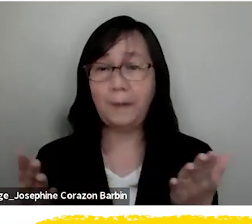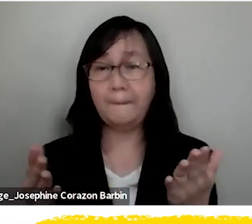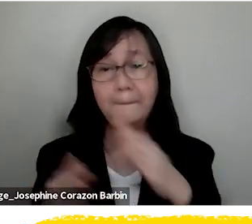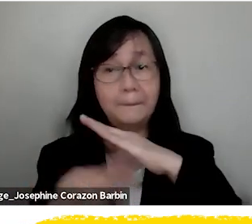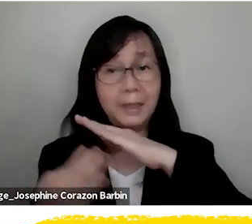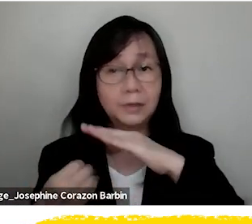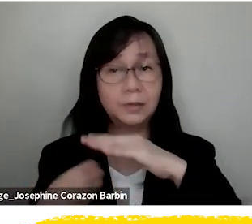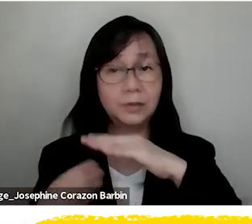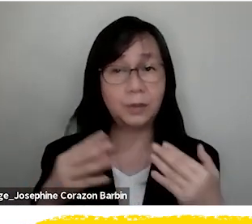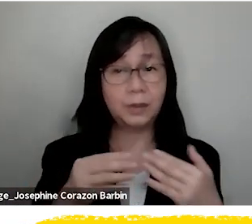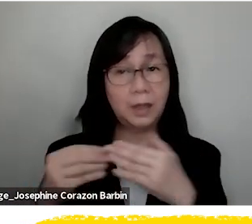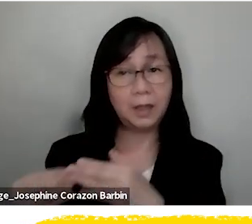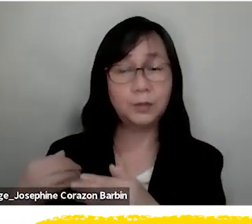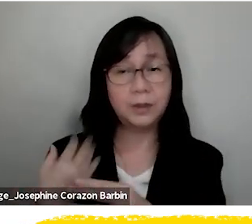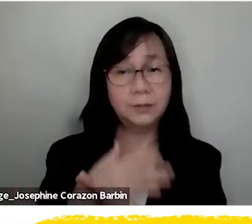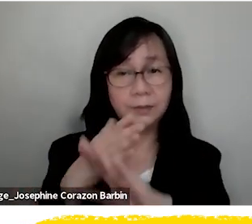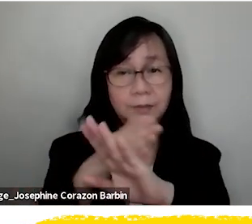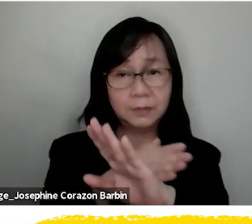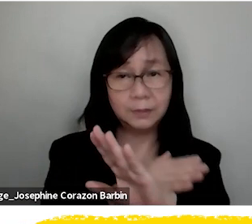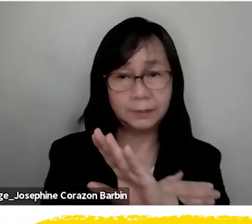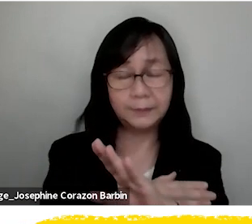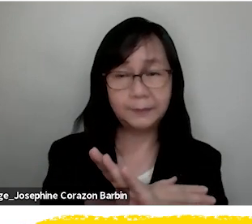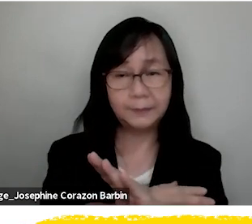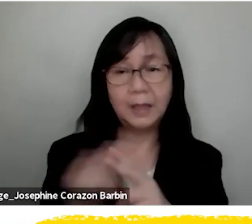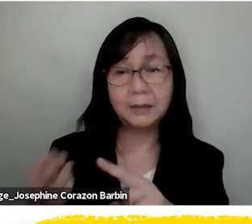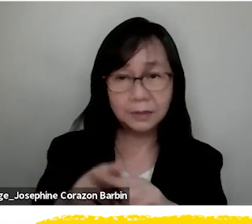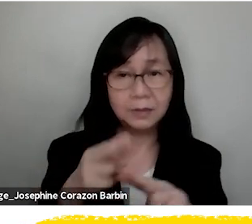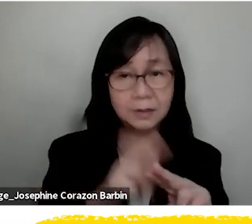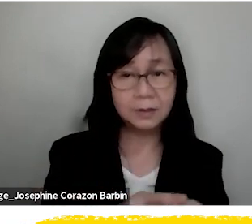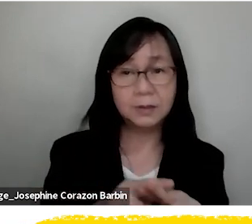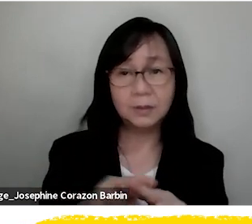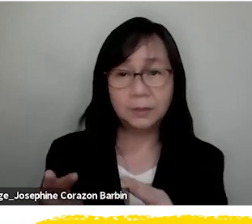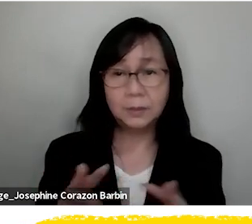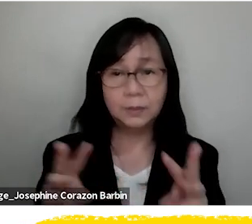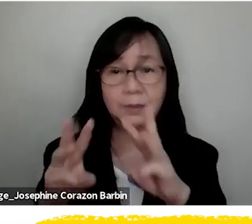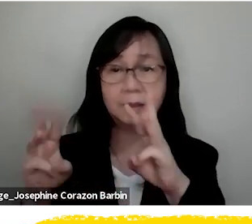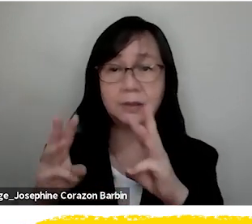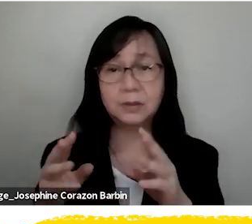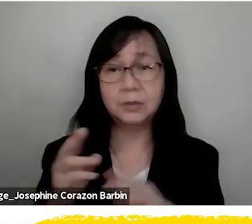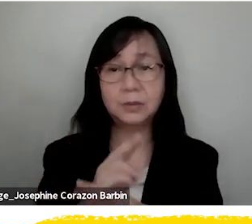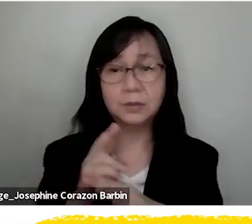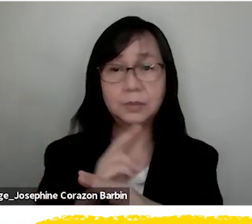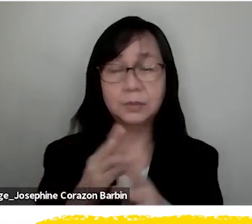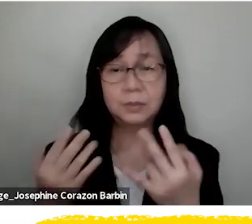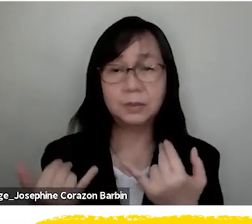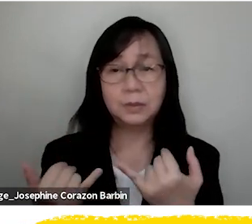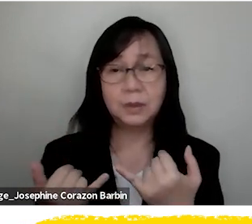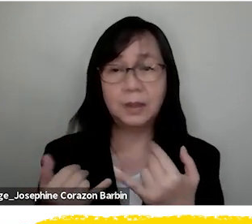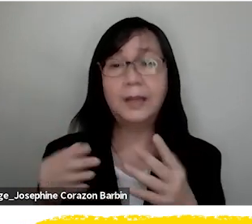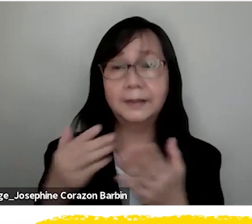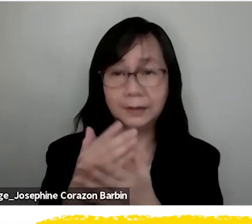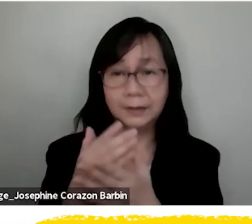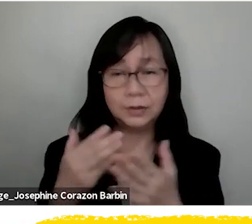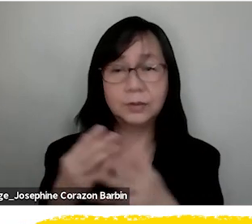guide, we have developed additional tools, in particular online tools on the rights of child human